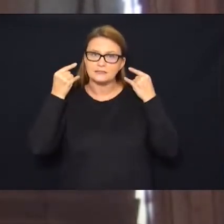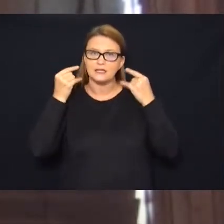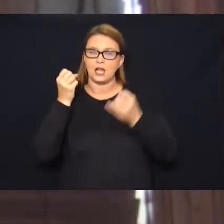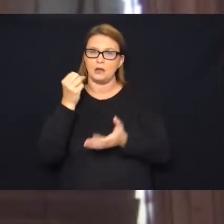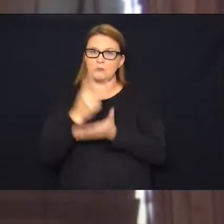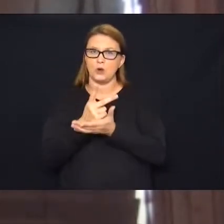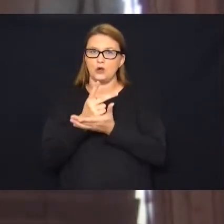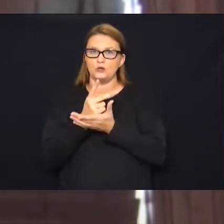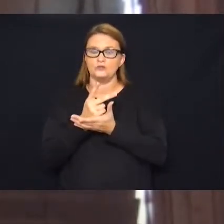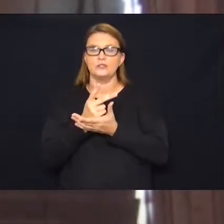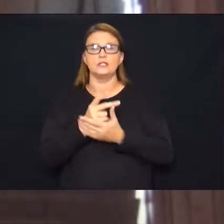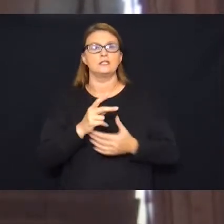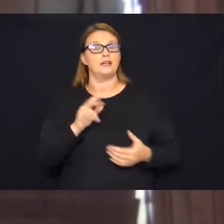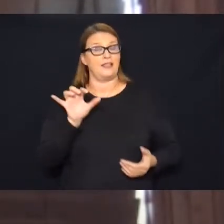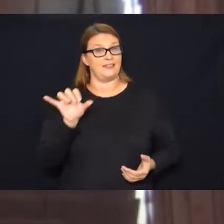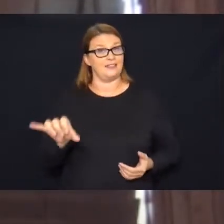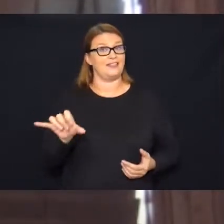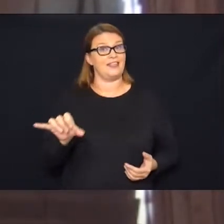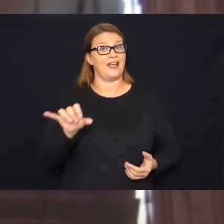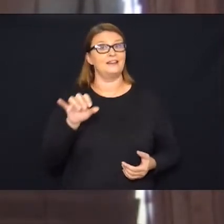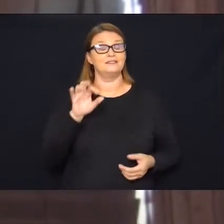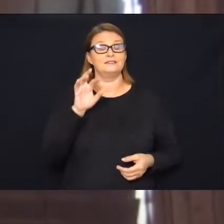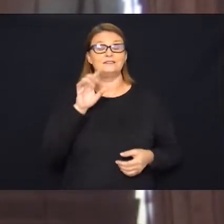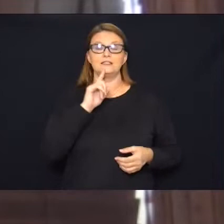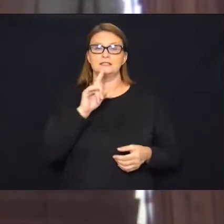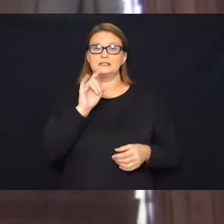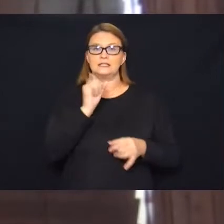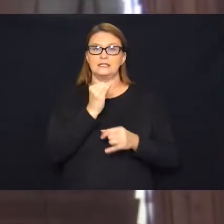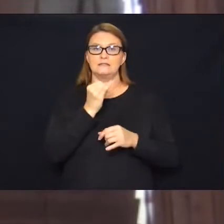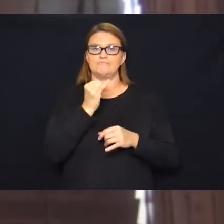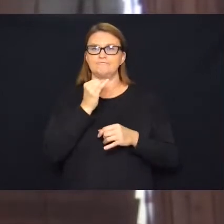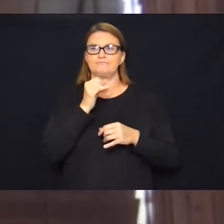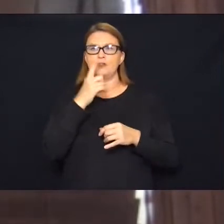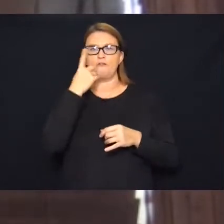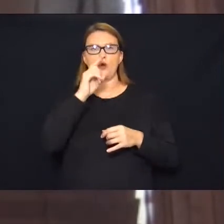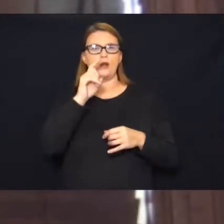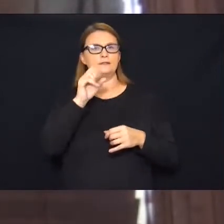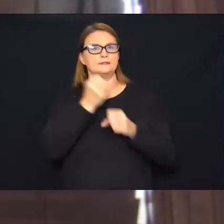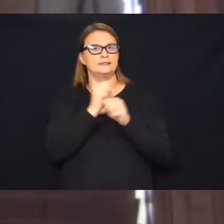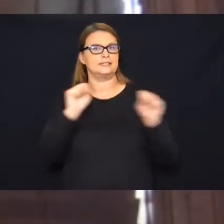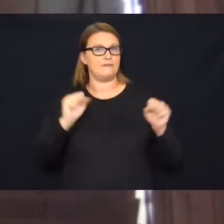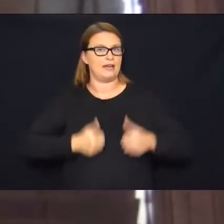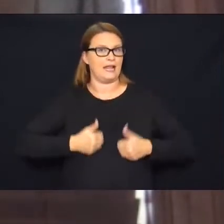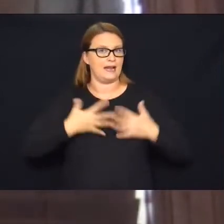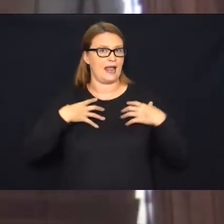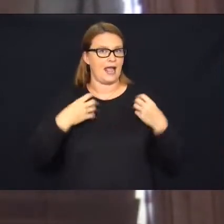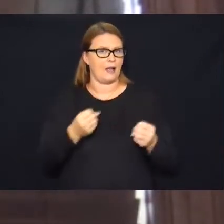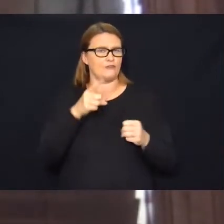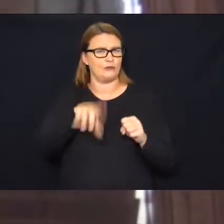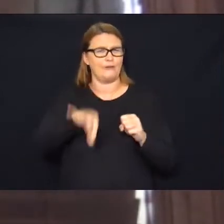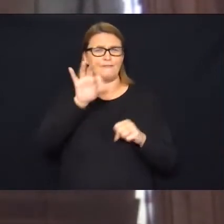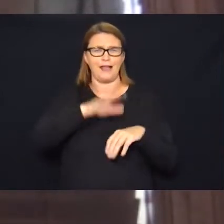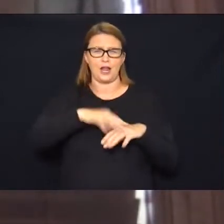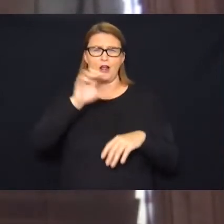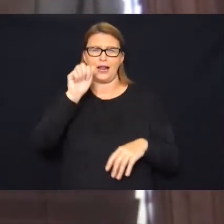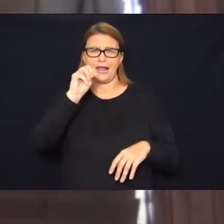approved by NIOSH, the National Institutes of Occupational Safety and Health. You can get them off Amazon and other places. Wearing a